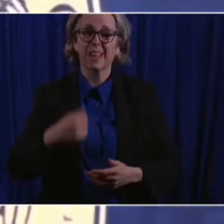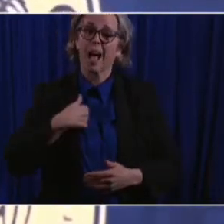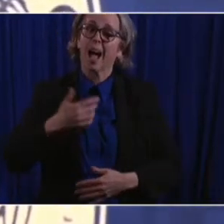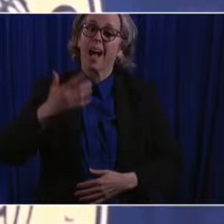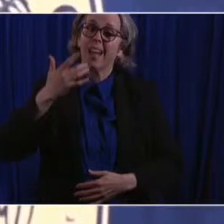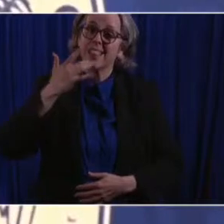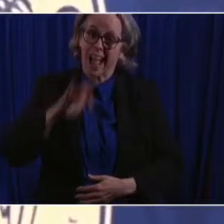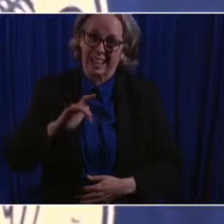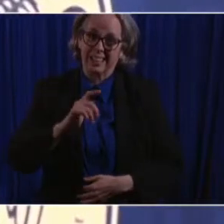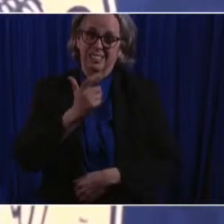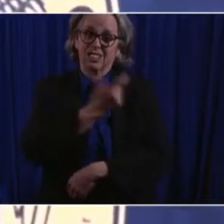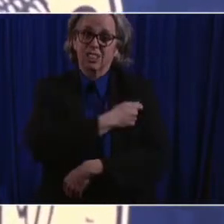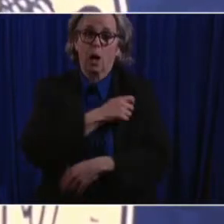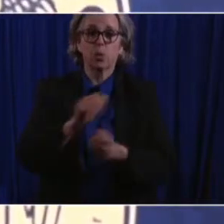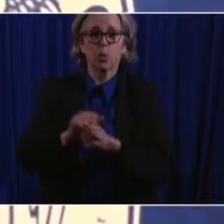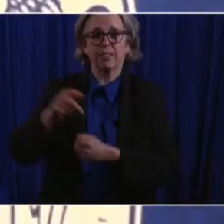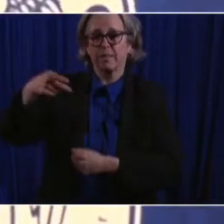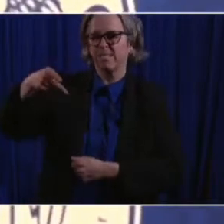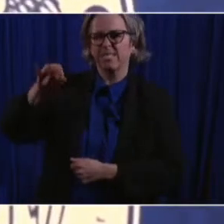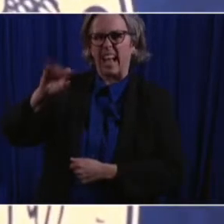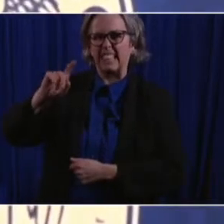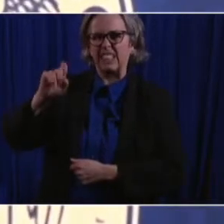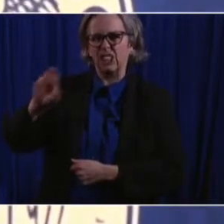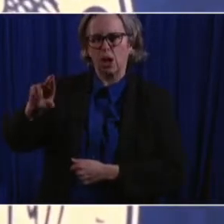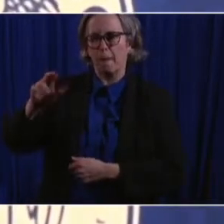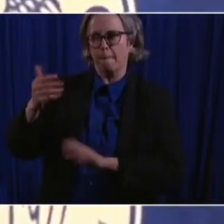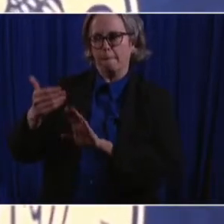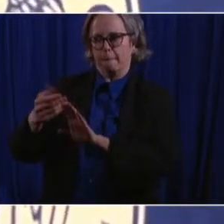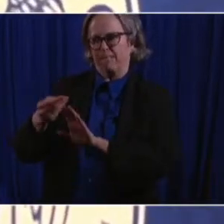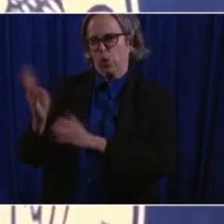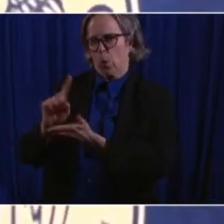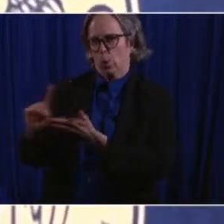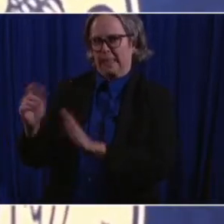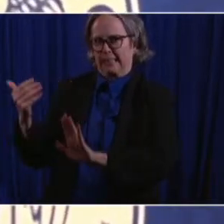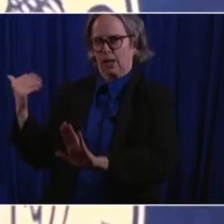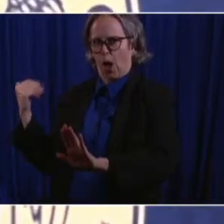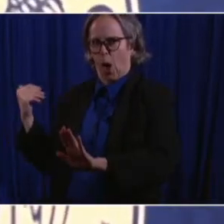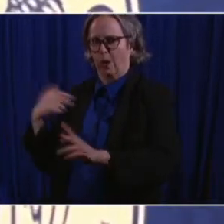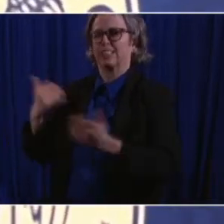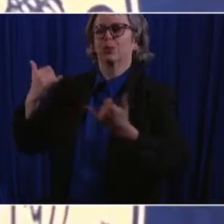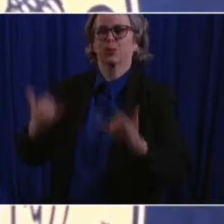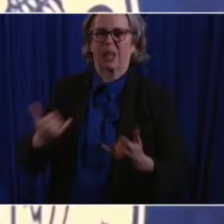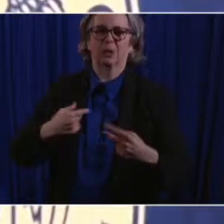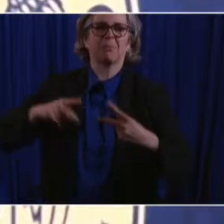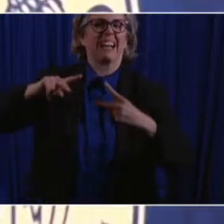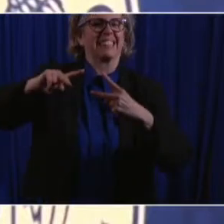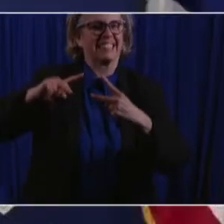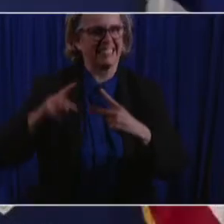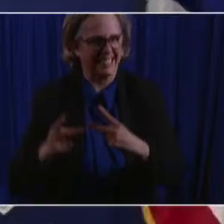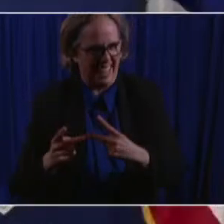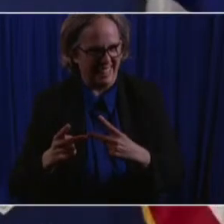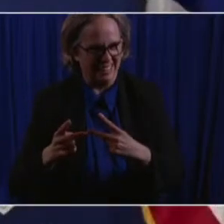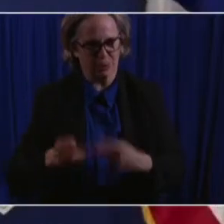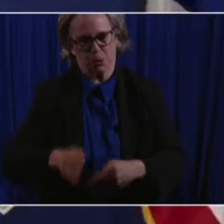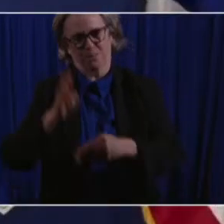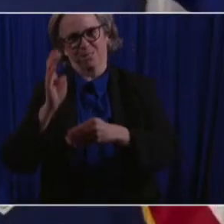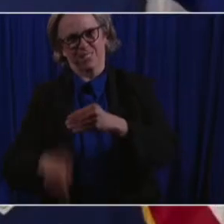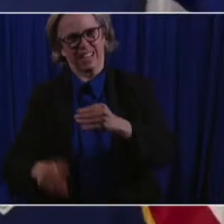vaccine a couple weeks ago. Yes, I'm fully vaccinated now. That is good. So Yeah. that is good.